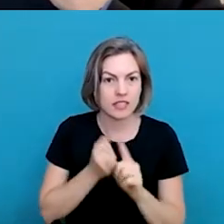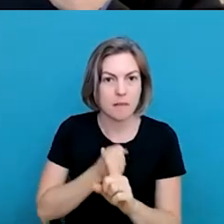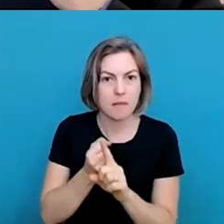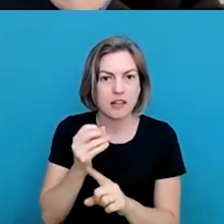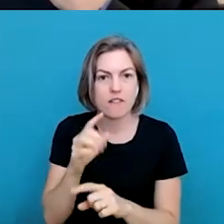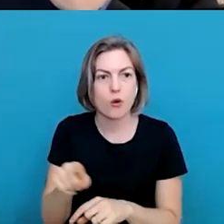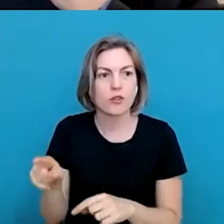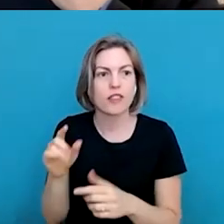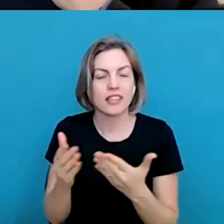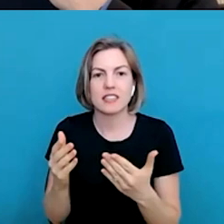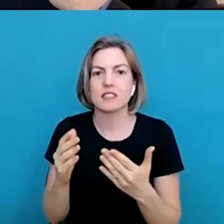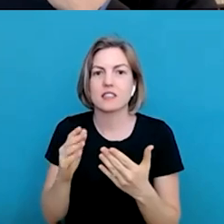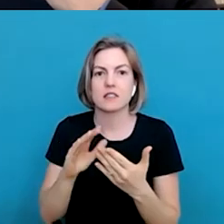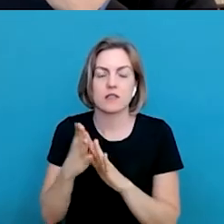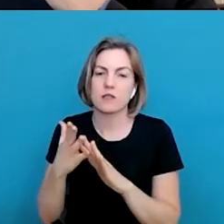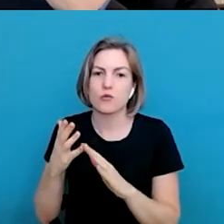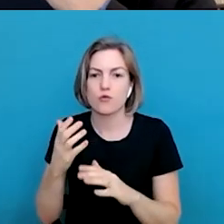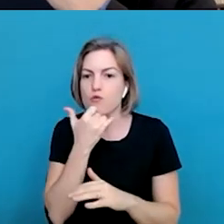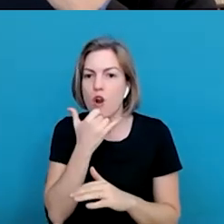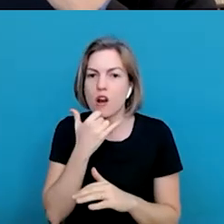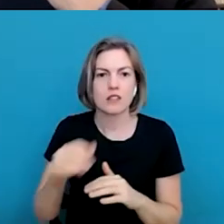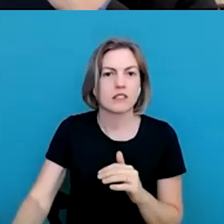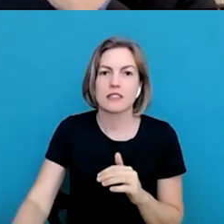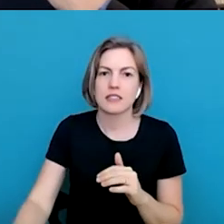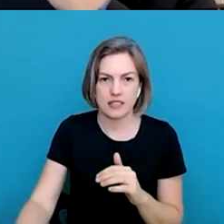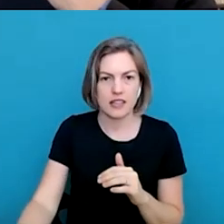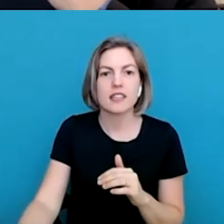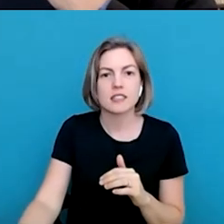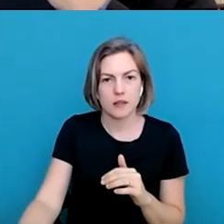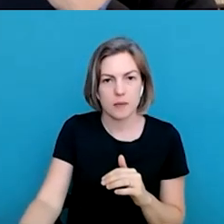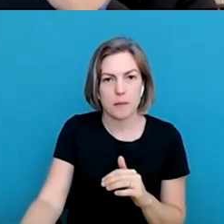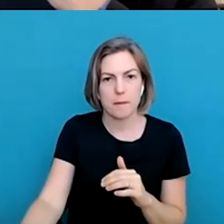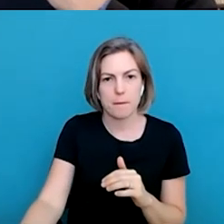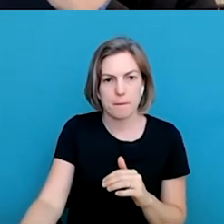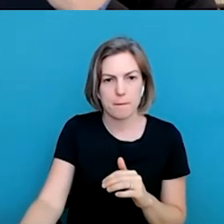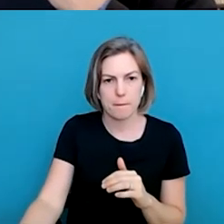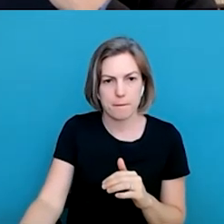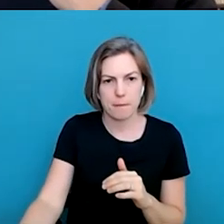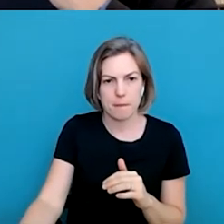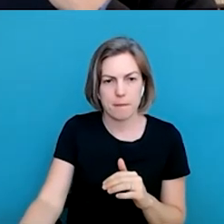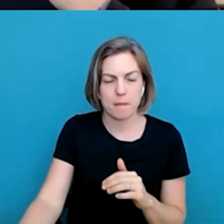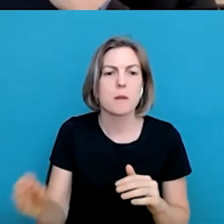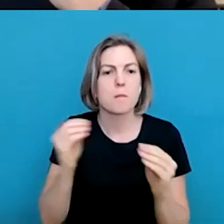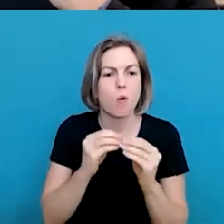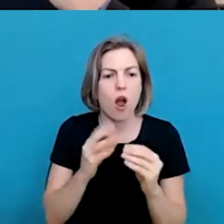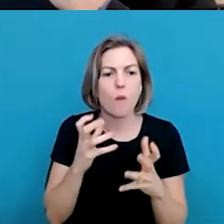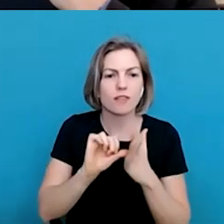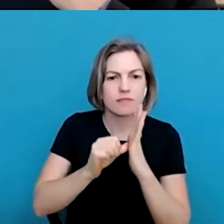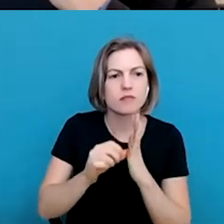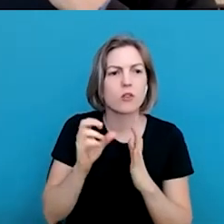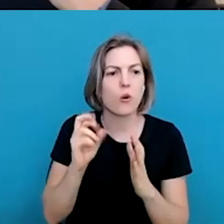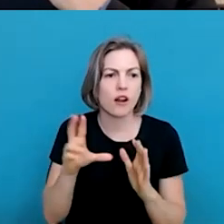things being gotten wrong is even more. I just want to highlight or maybe